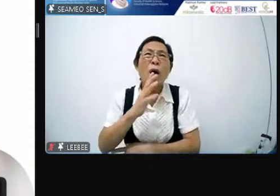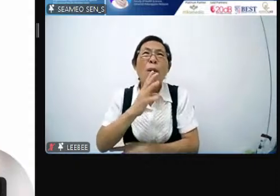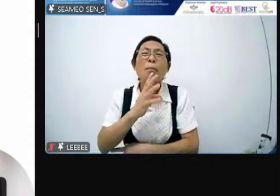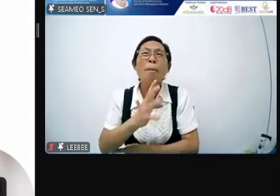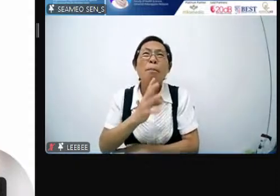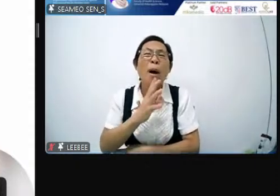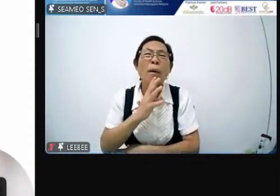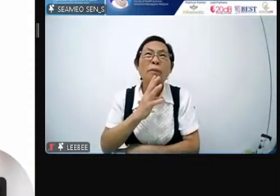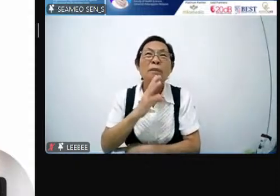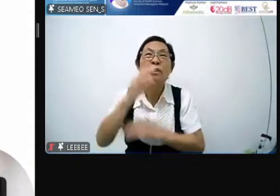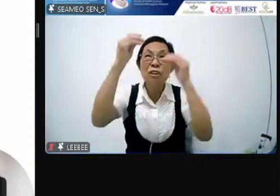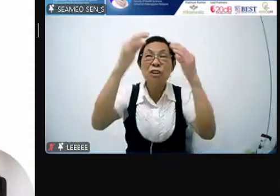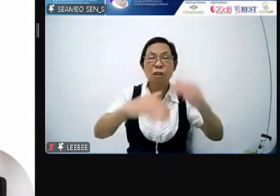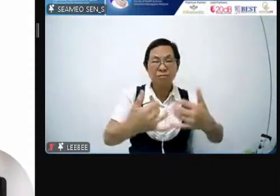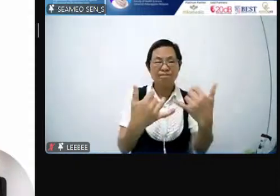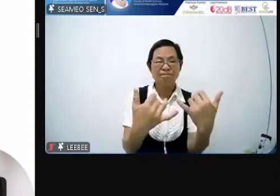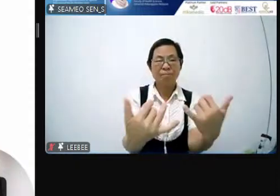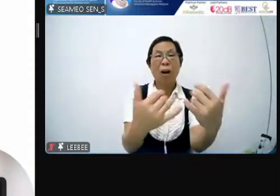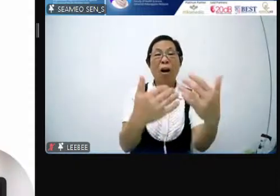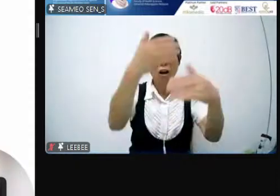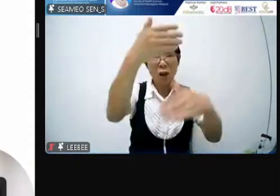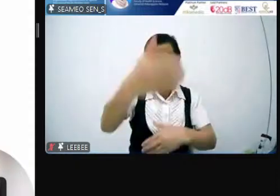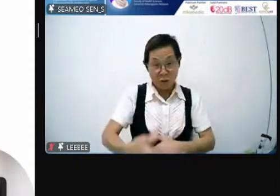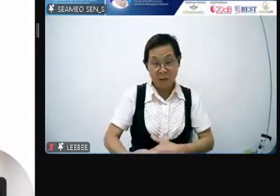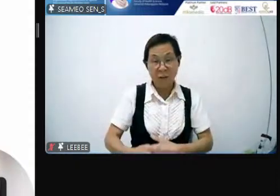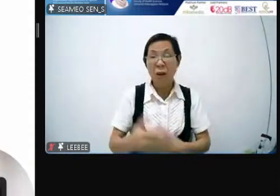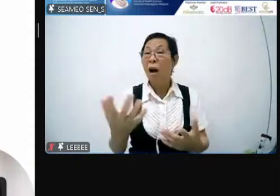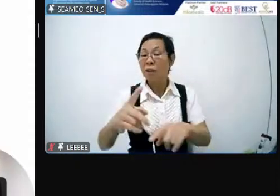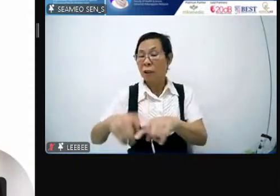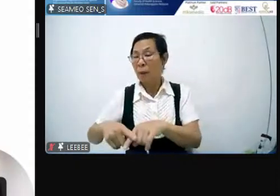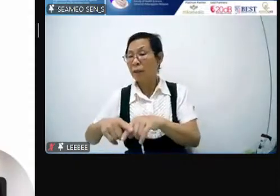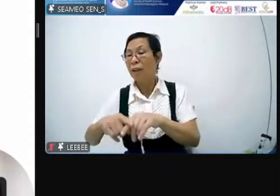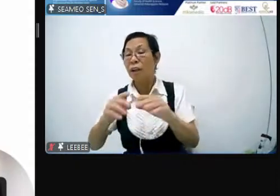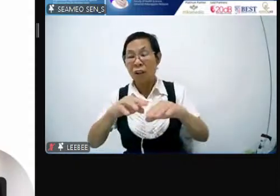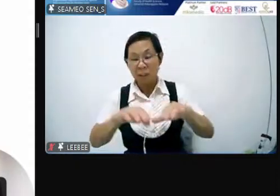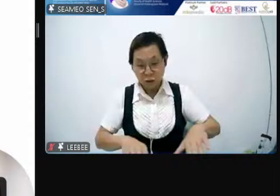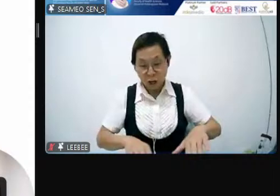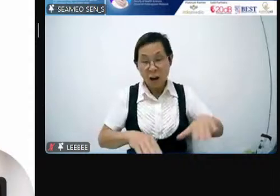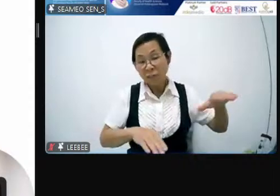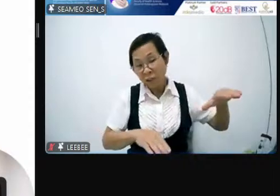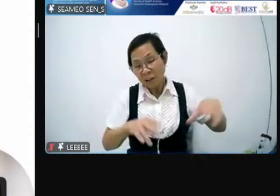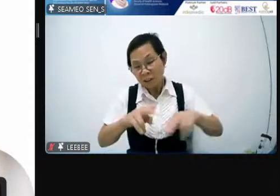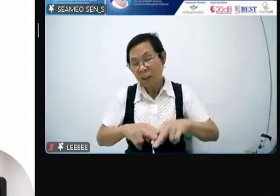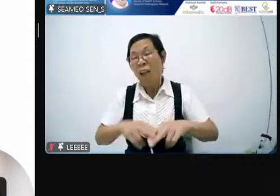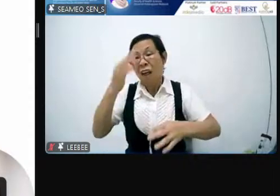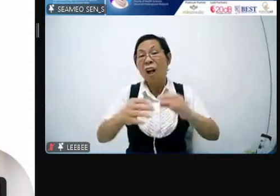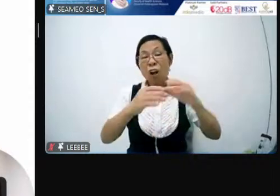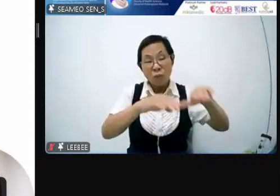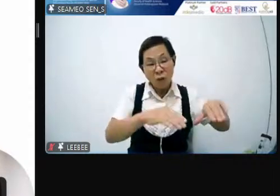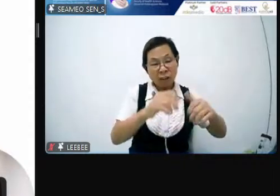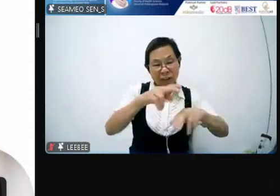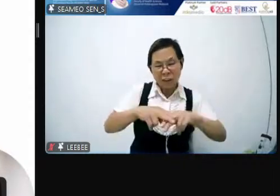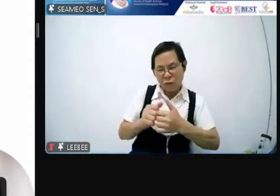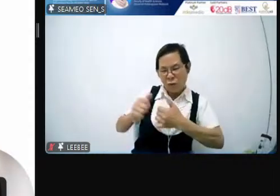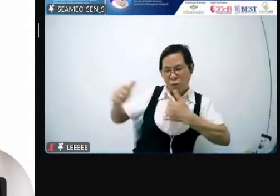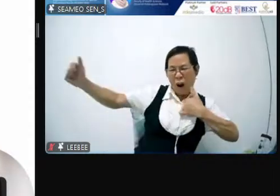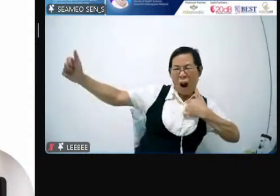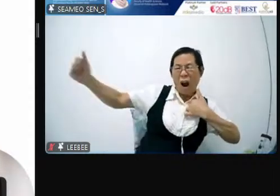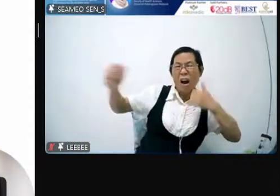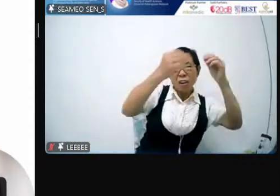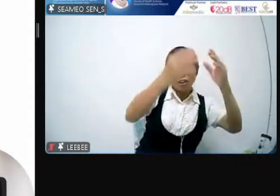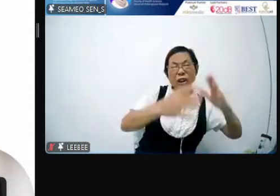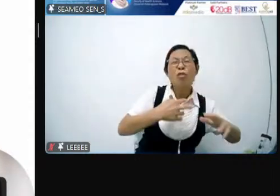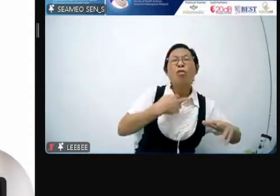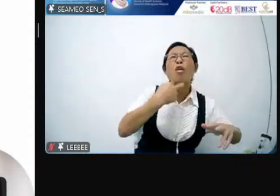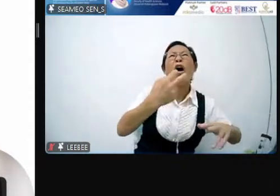in front, and depending on where the child sits, if the child is sitting further away from the teachers, of course the teacher's voice